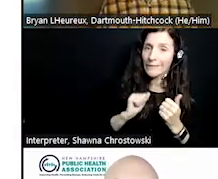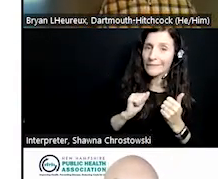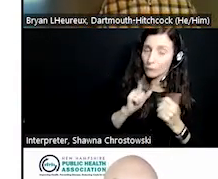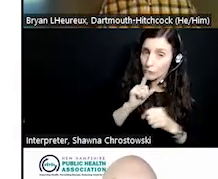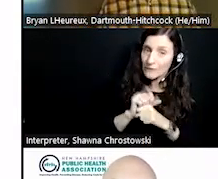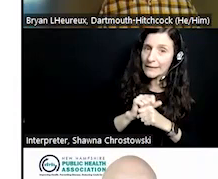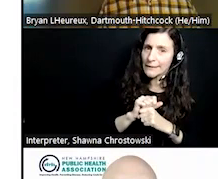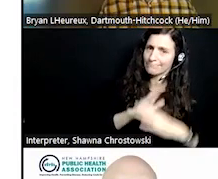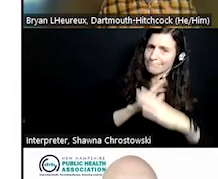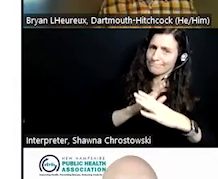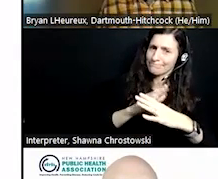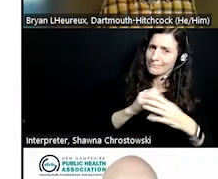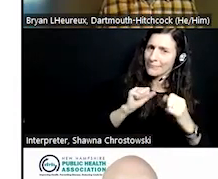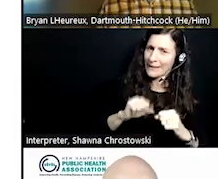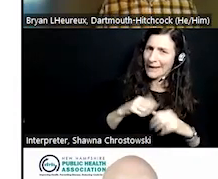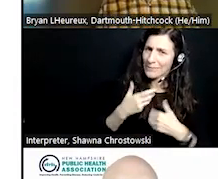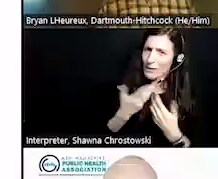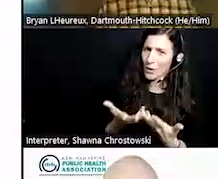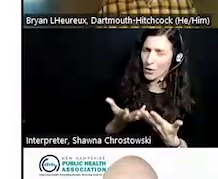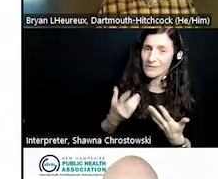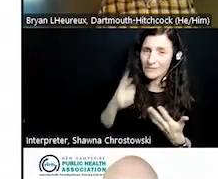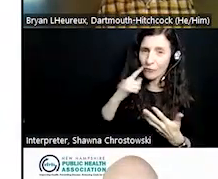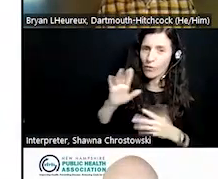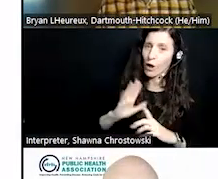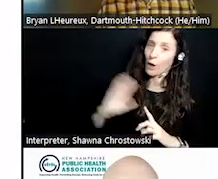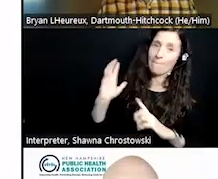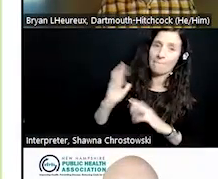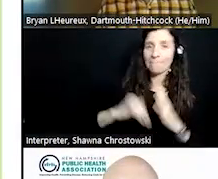well-being that they might want to reach for themselves.